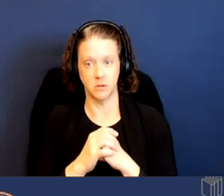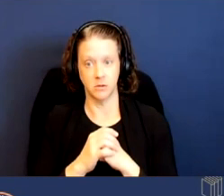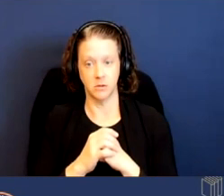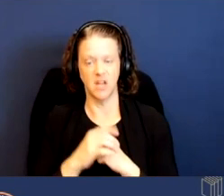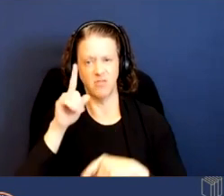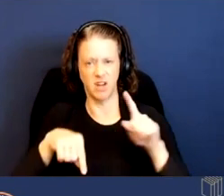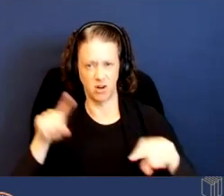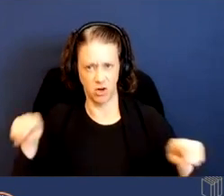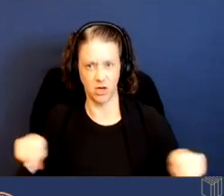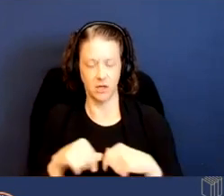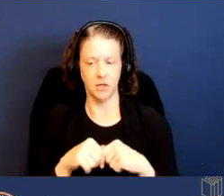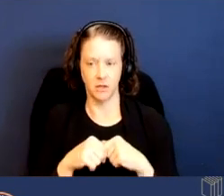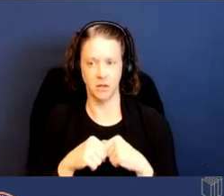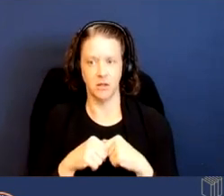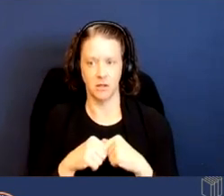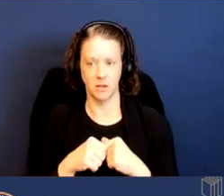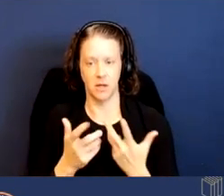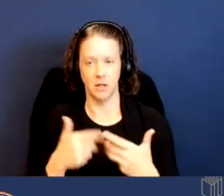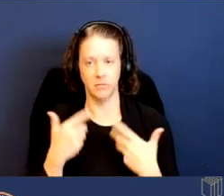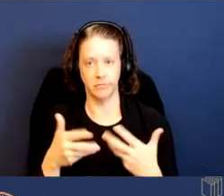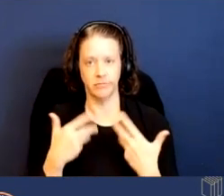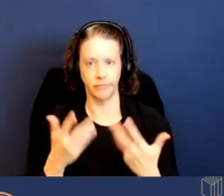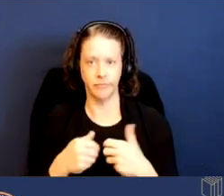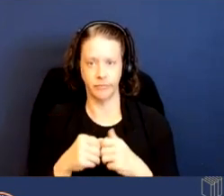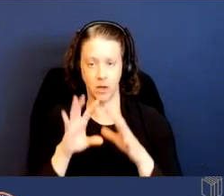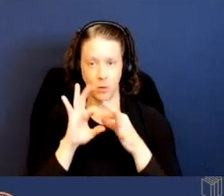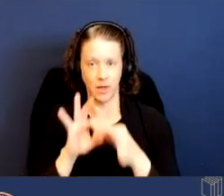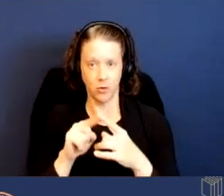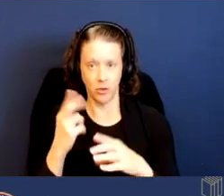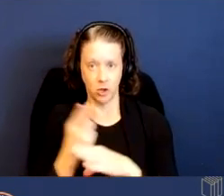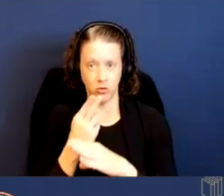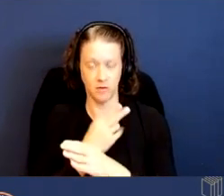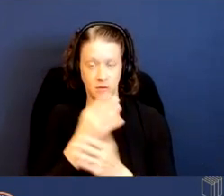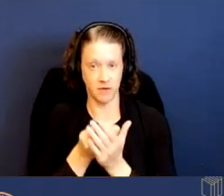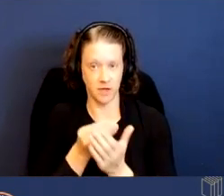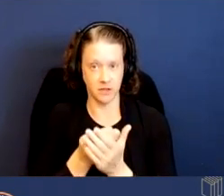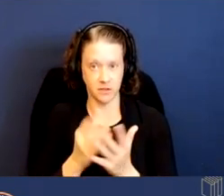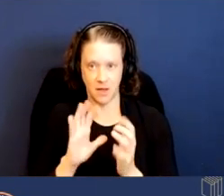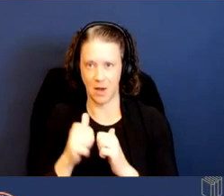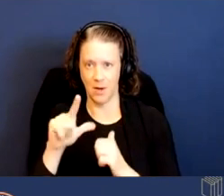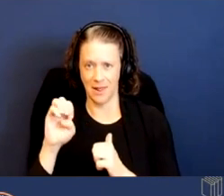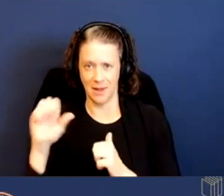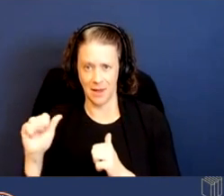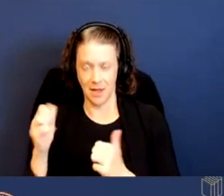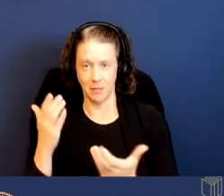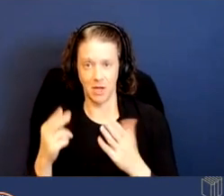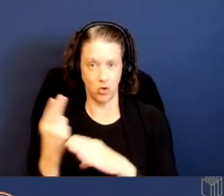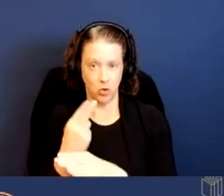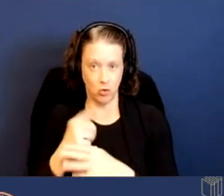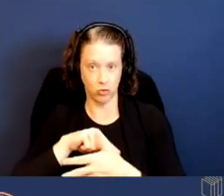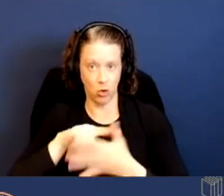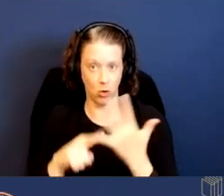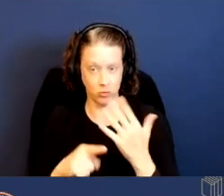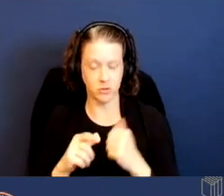varies in terms of, the use of the funds, in terms of how an LEA might use those.